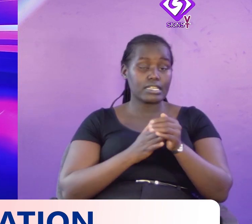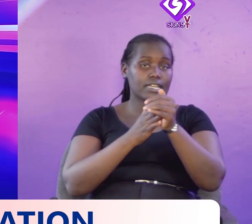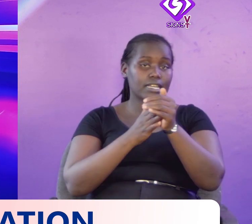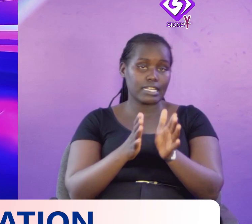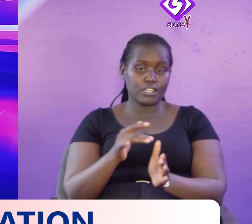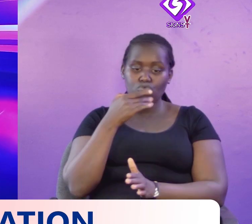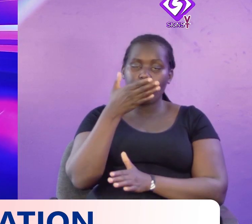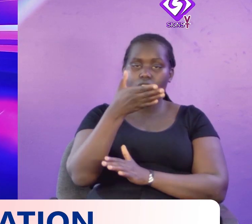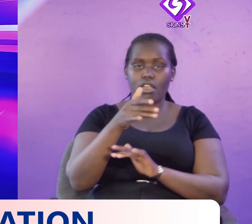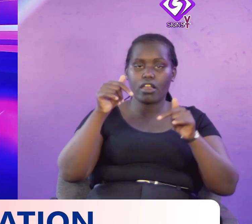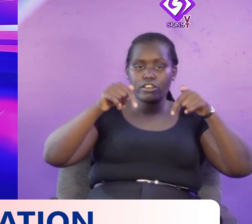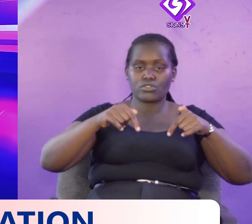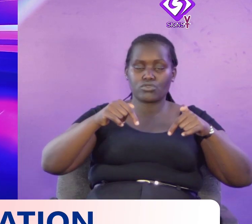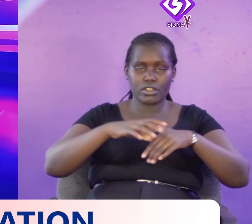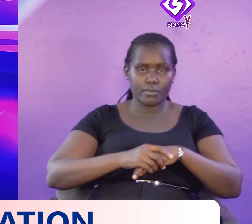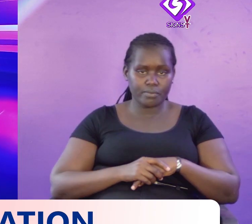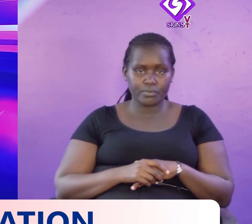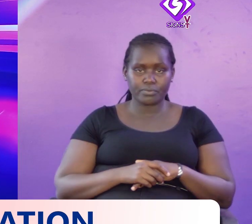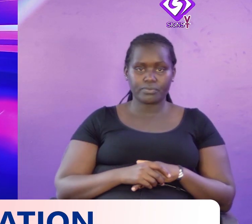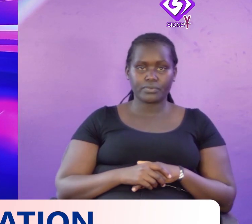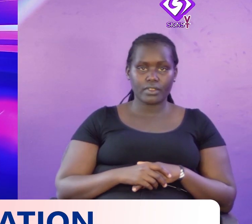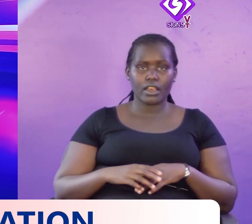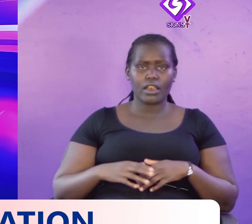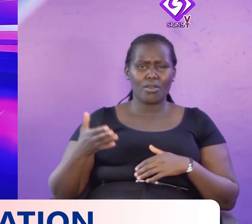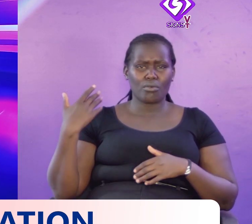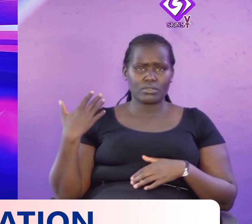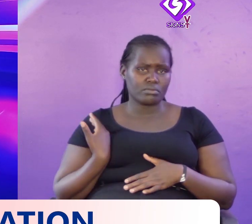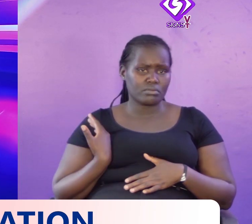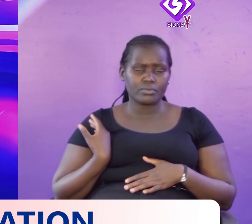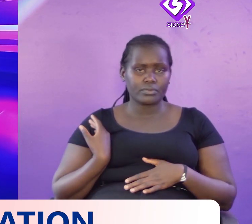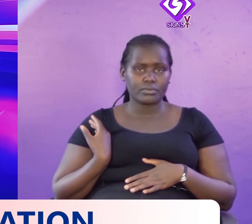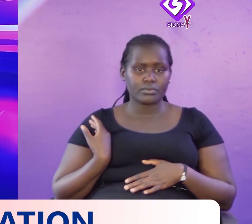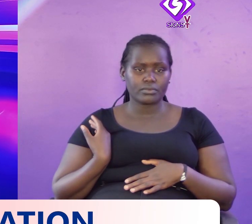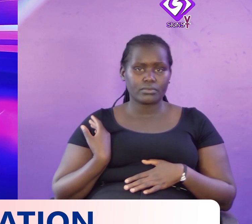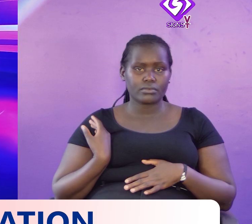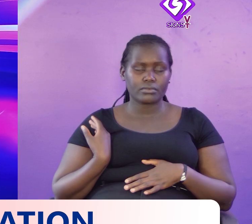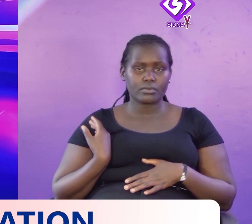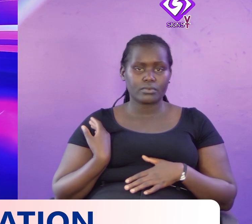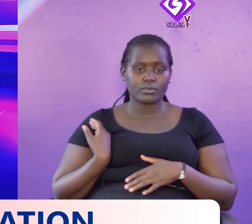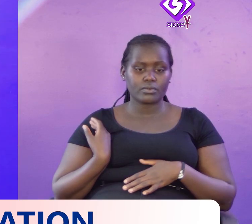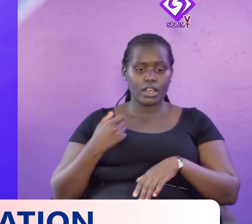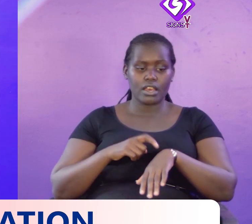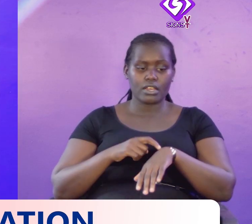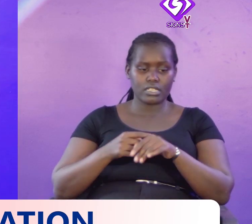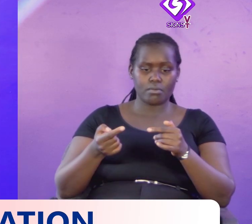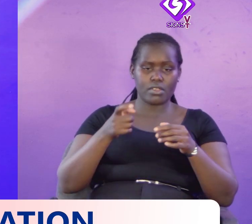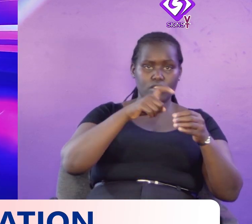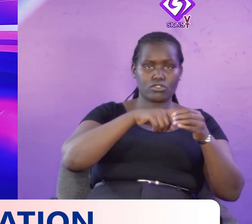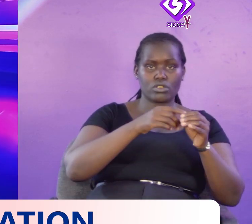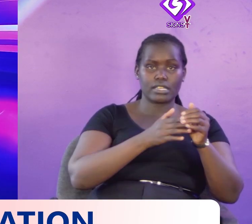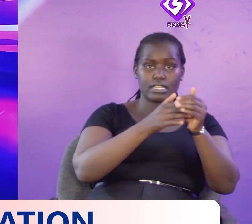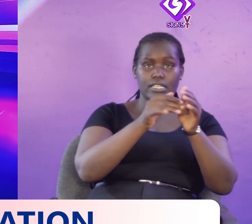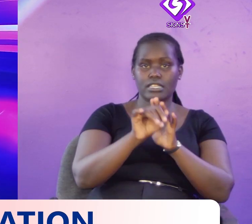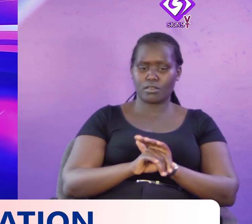today, walikuwa tu they used to call themselves the Young Turks. Young Turks. Yes. When they came into leadership, I'm telling you, they were